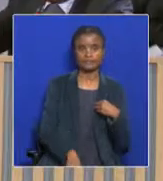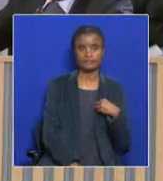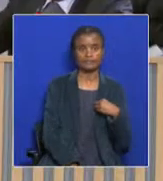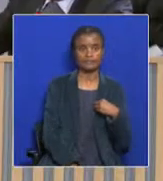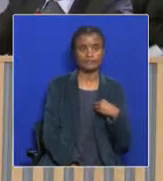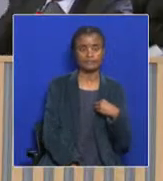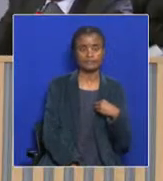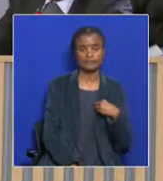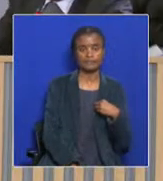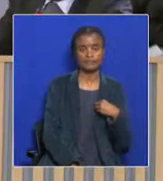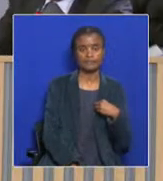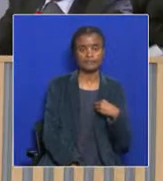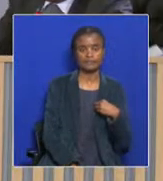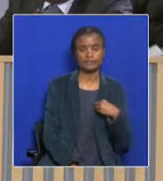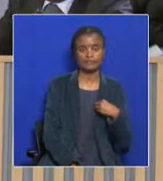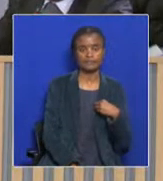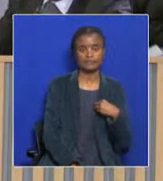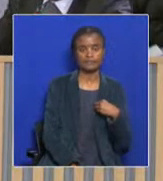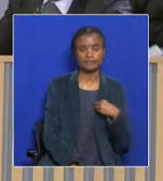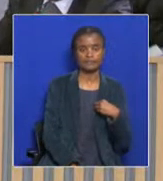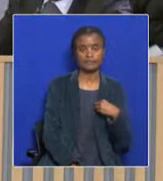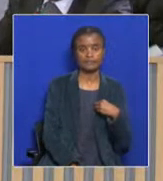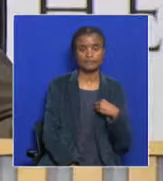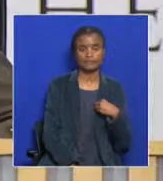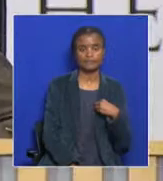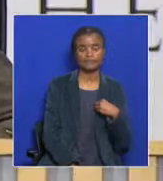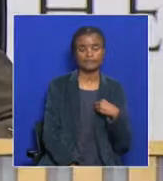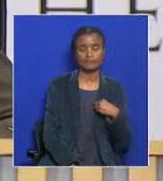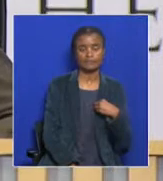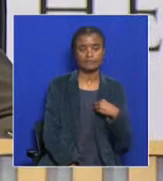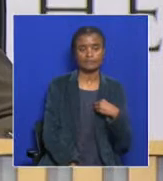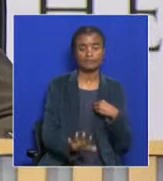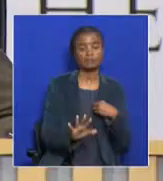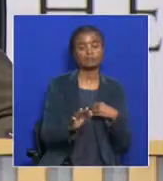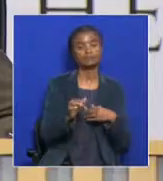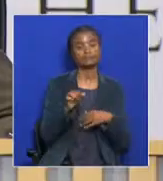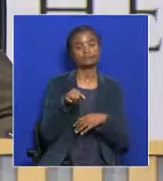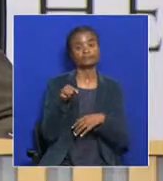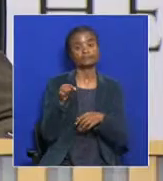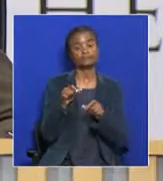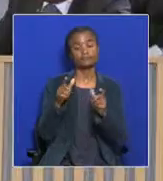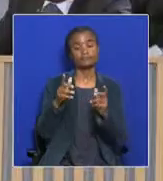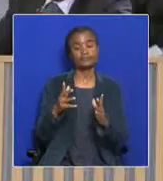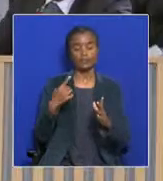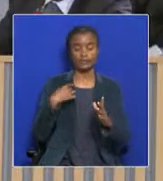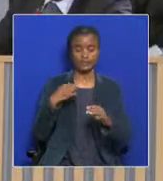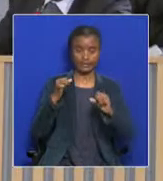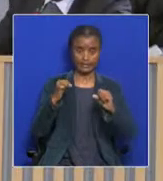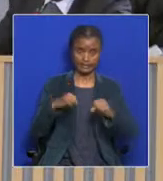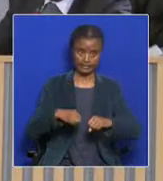Just in terms of us moving forward. Yes, Commissioner, I do agree with what you are saying.